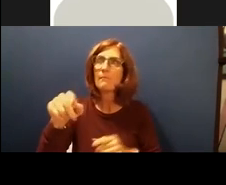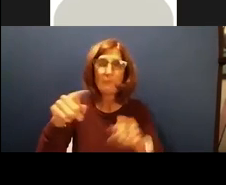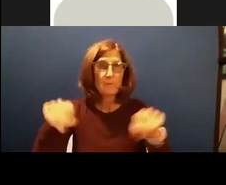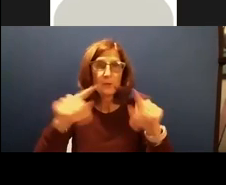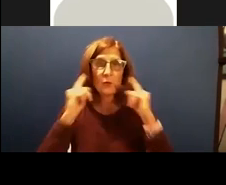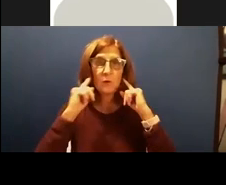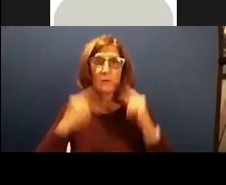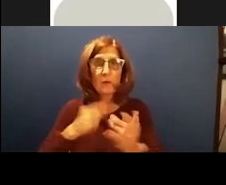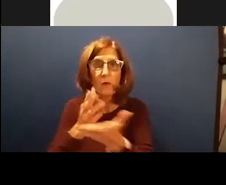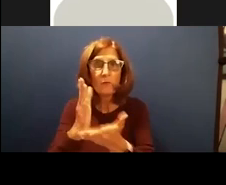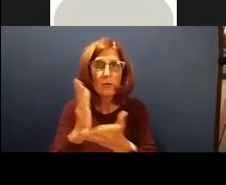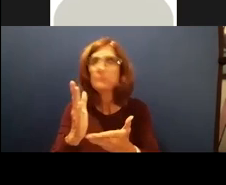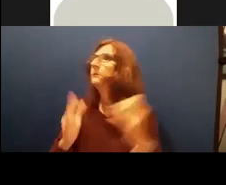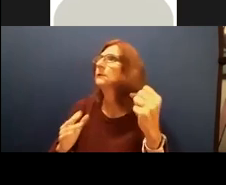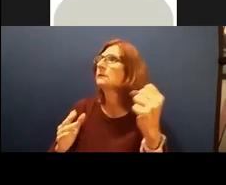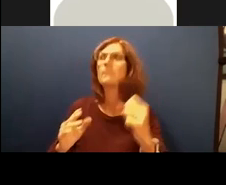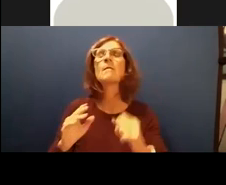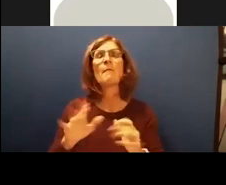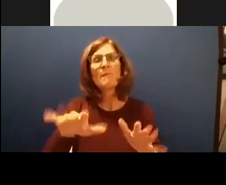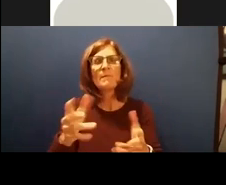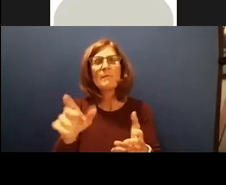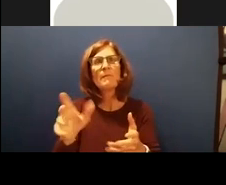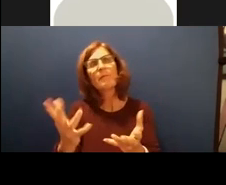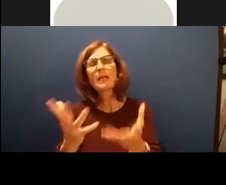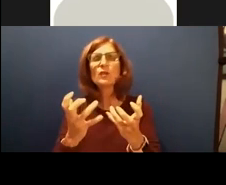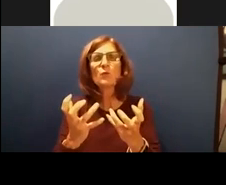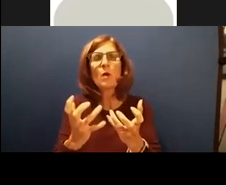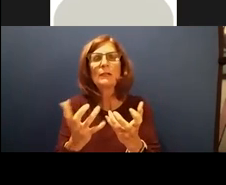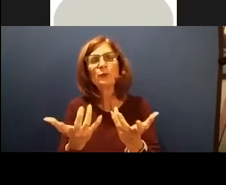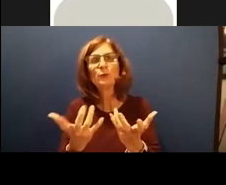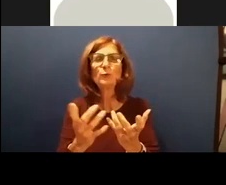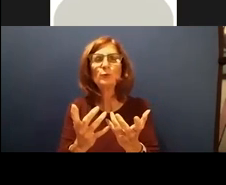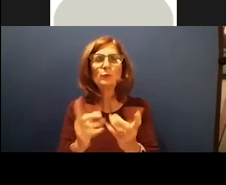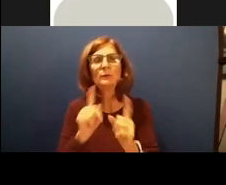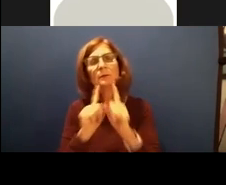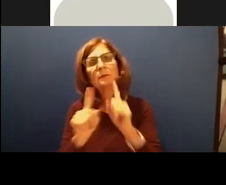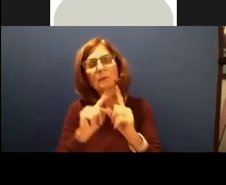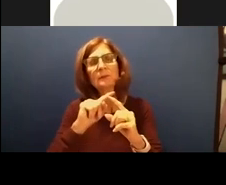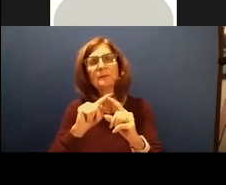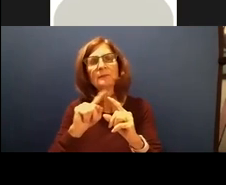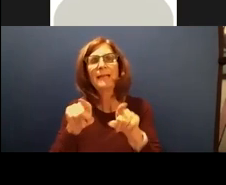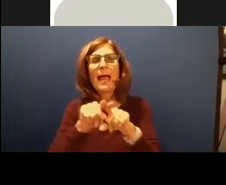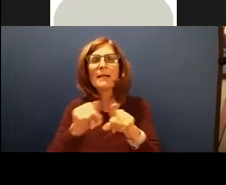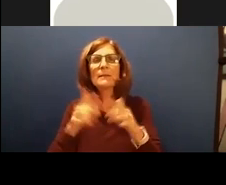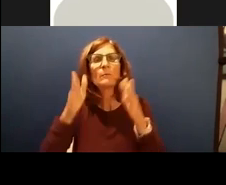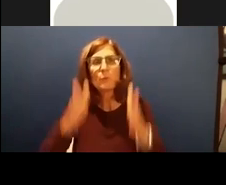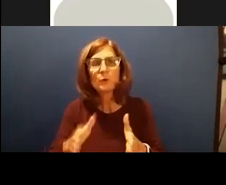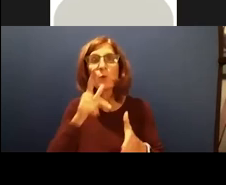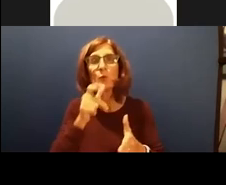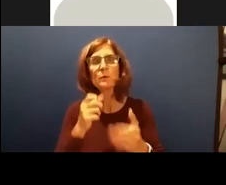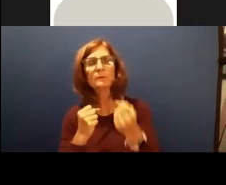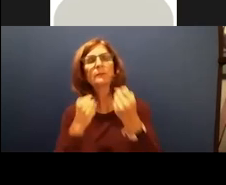you hear me all right? Yes. Okay. Yeah, I just wanted to speak just as someone who supports kind of